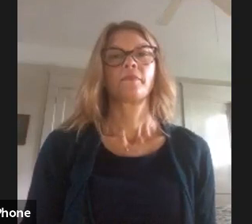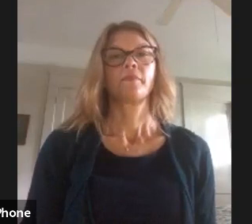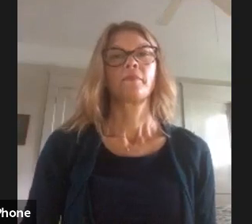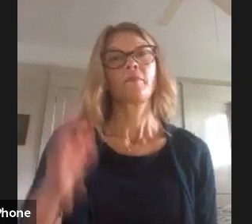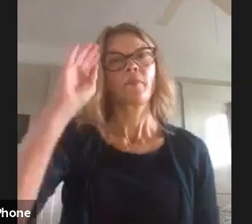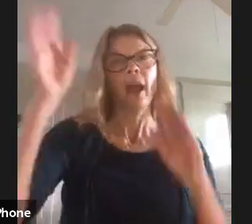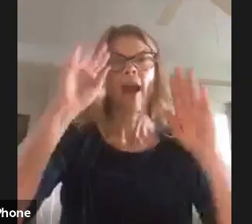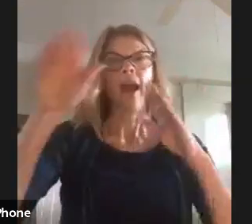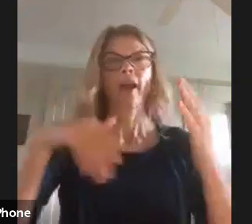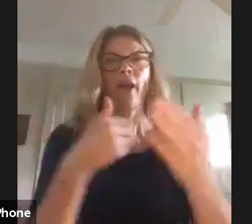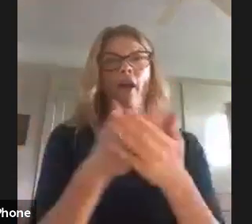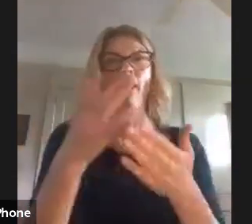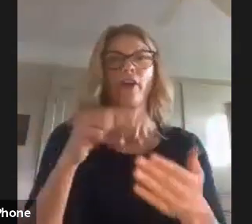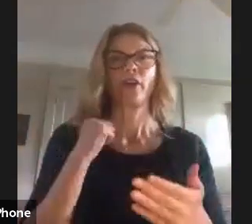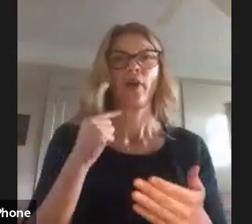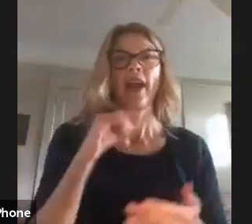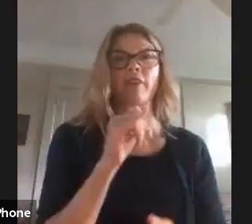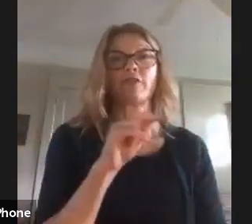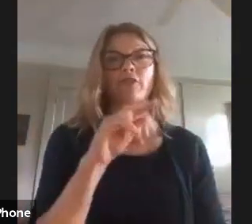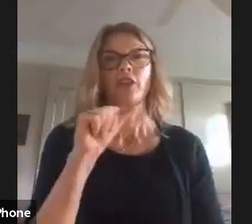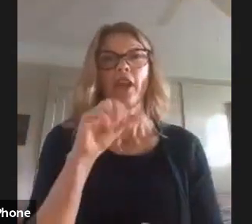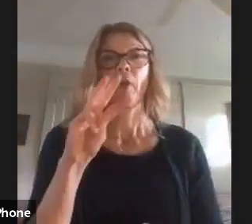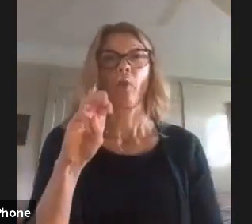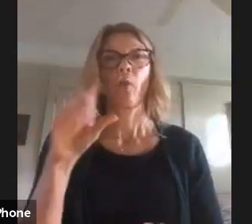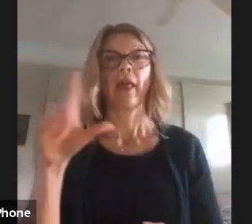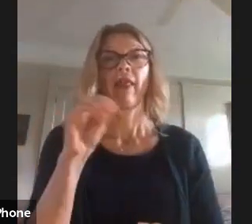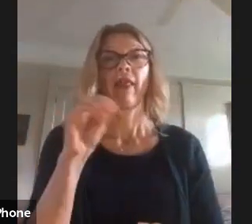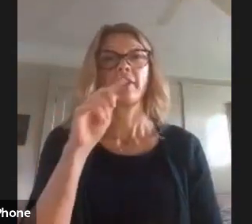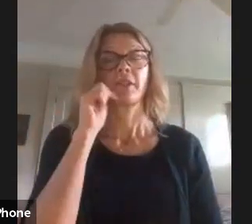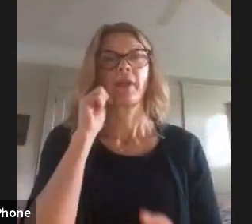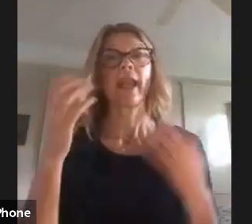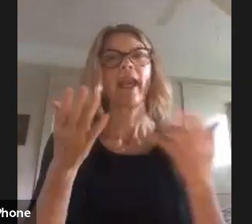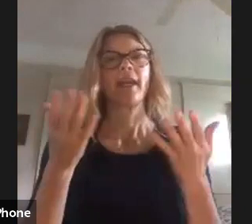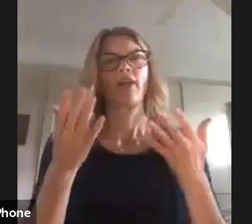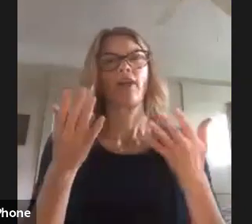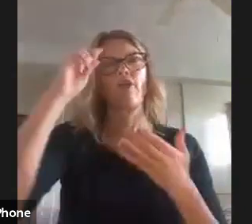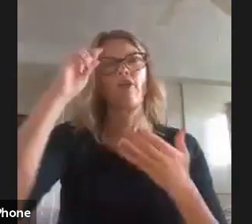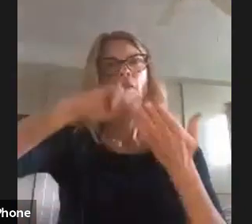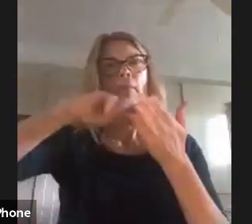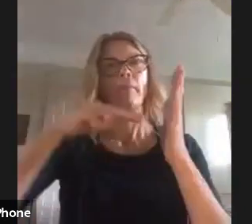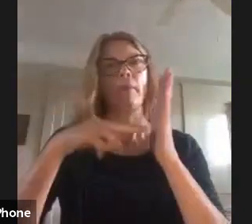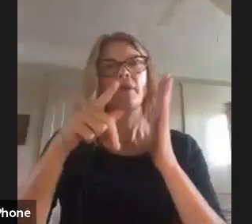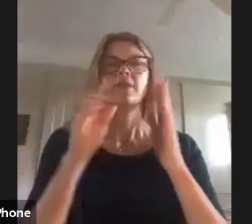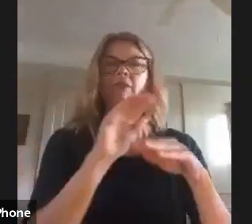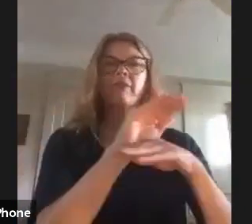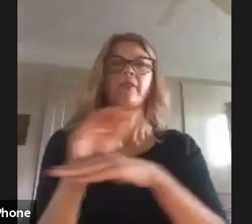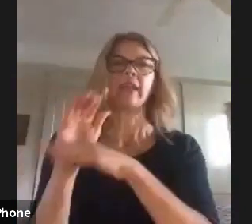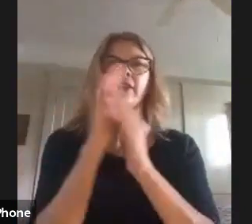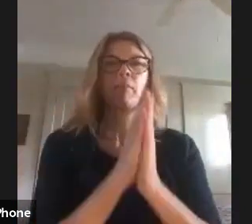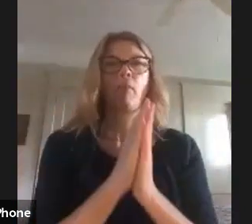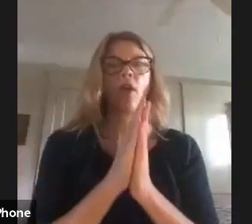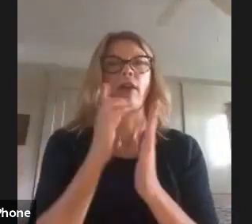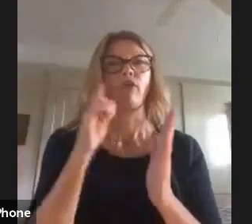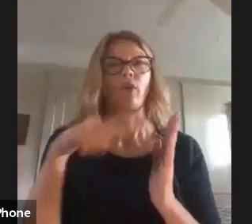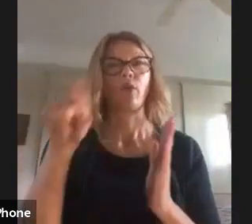Hi, everybody. Greg, Jenna, Will, and Tamina all here to pray evening prayer with you tonight. I